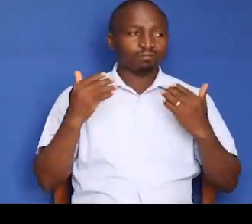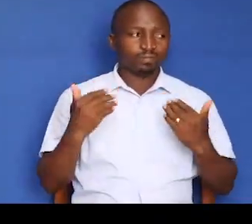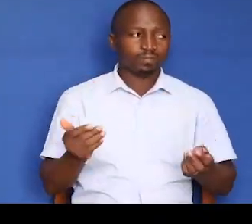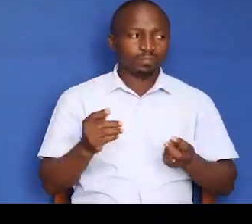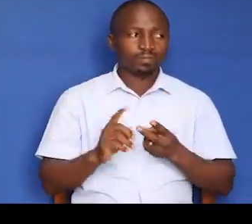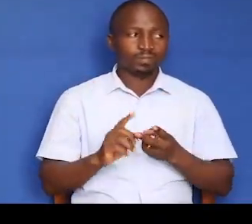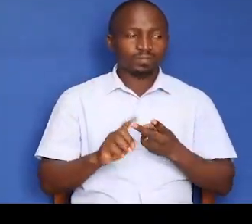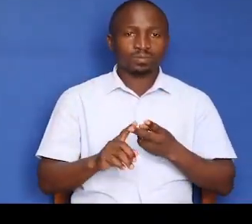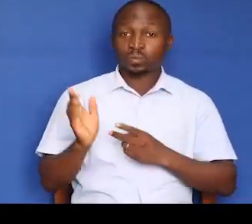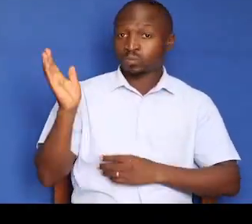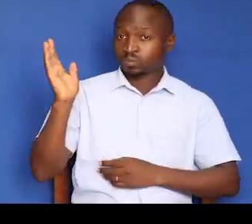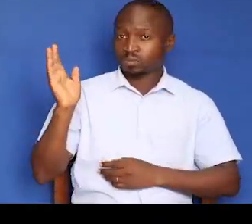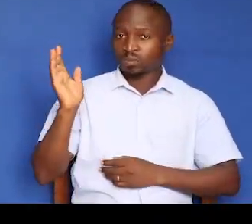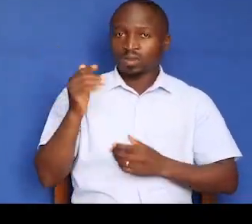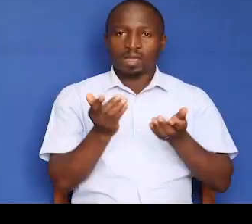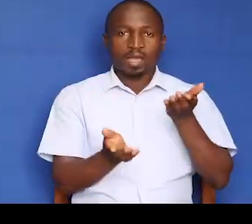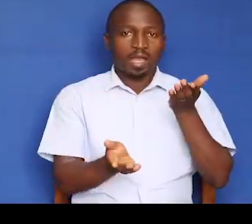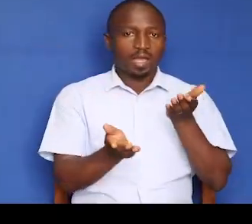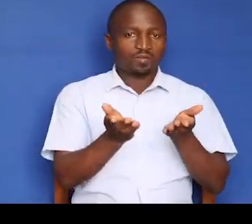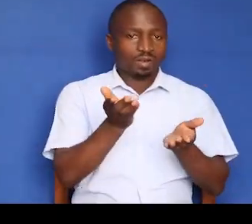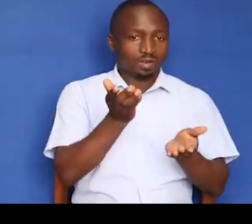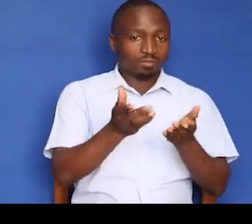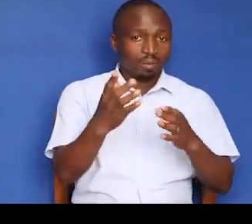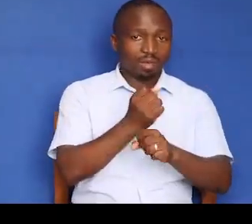So here we have average revenue.